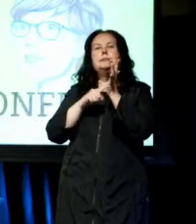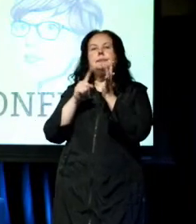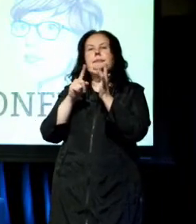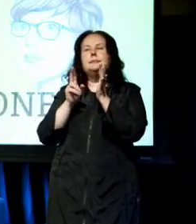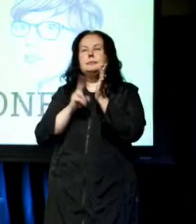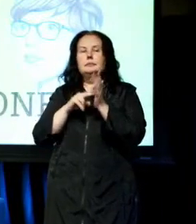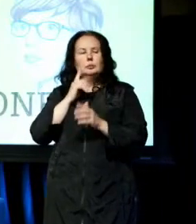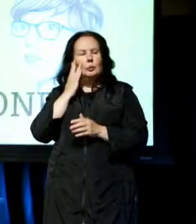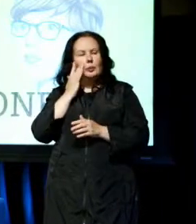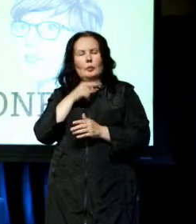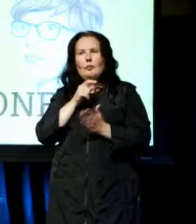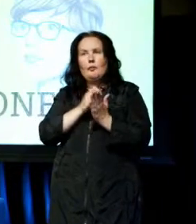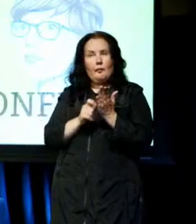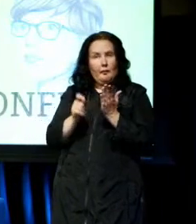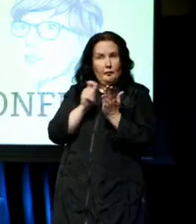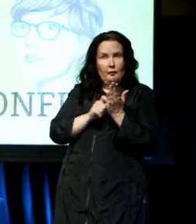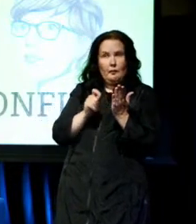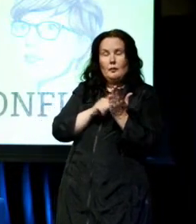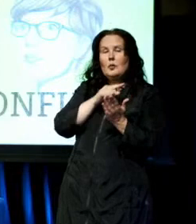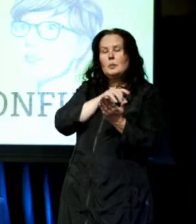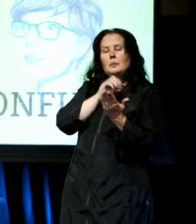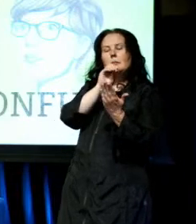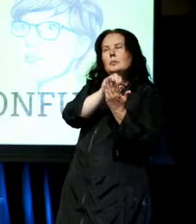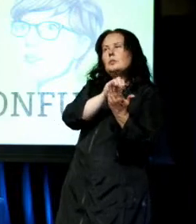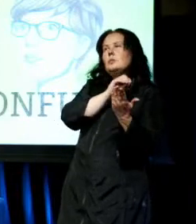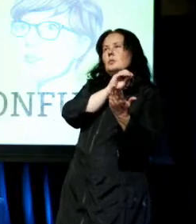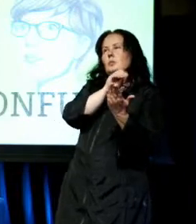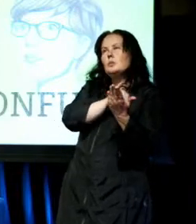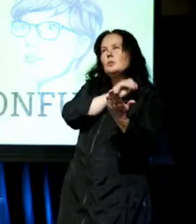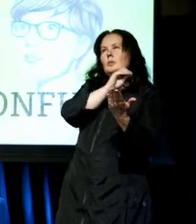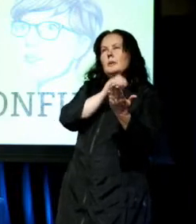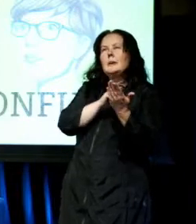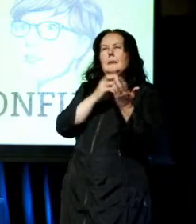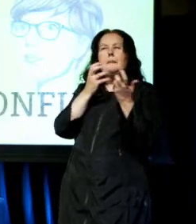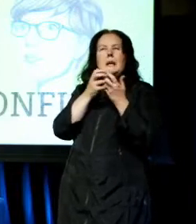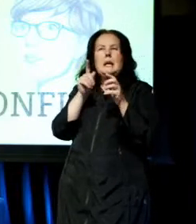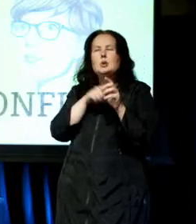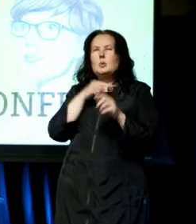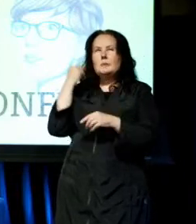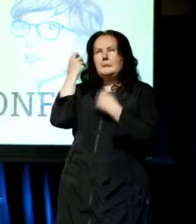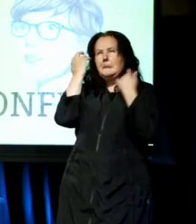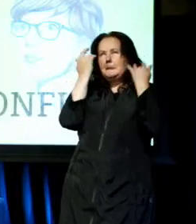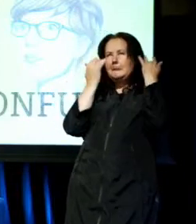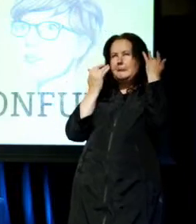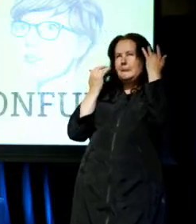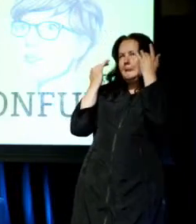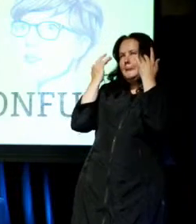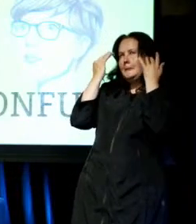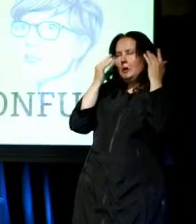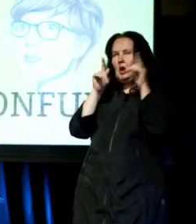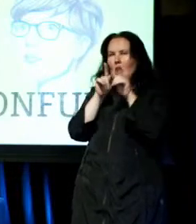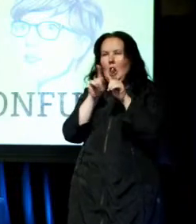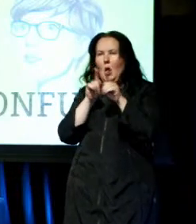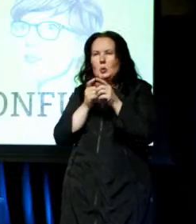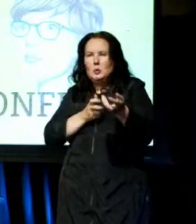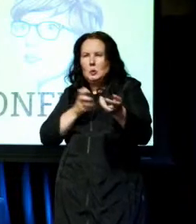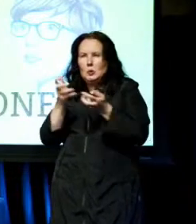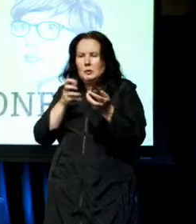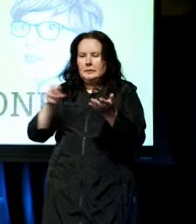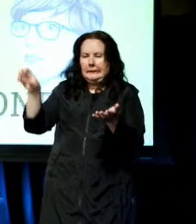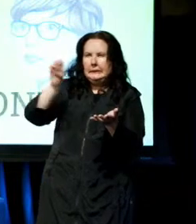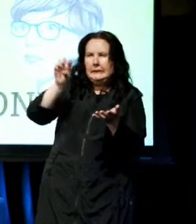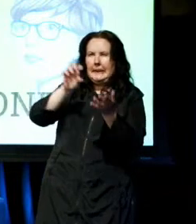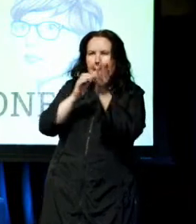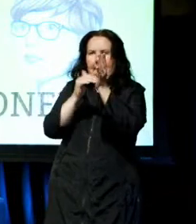in stuff that for years you'd kind of been like, yes, marinating on and being like, yes, if I ever get the chance to put something on